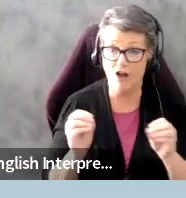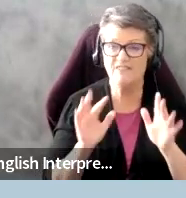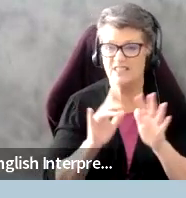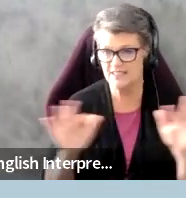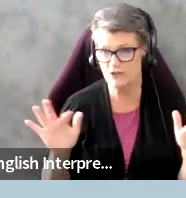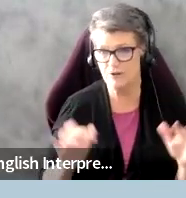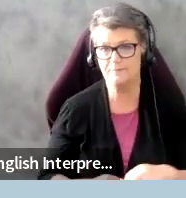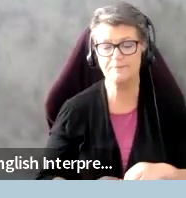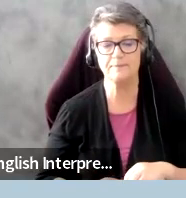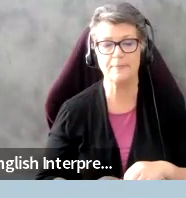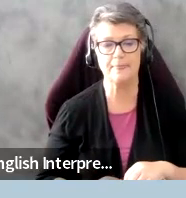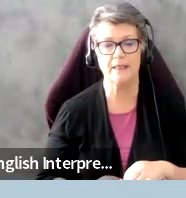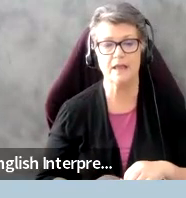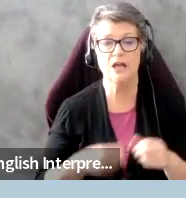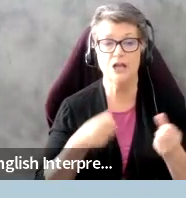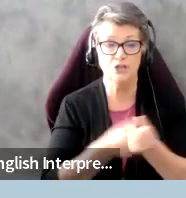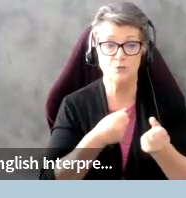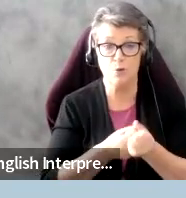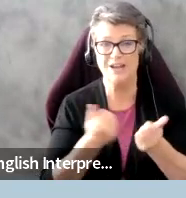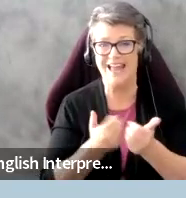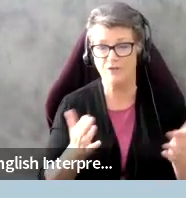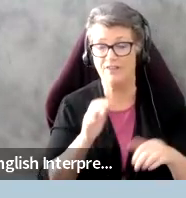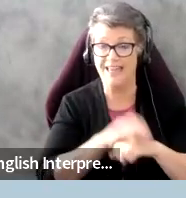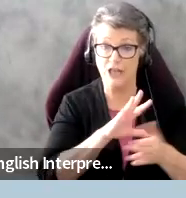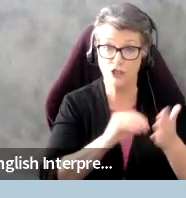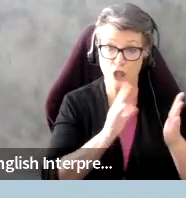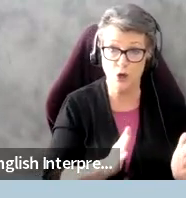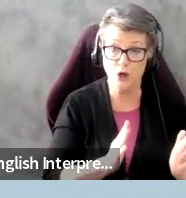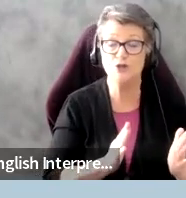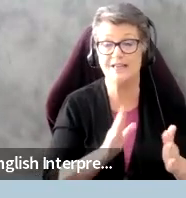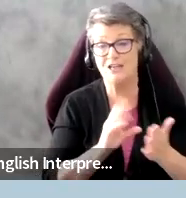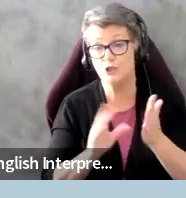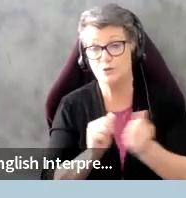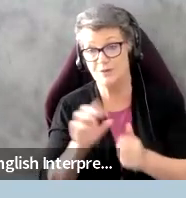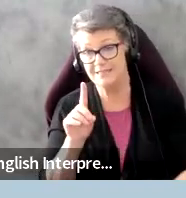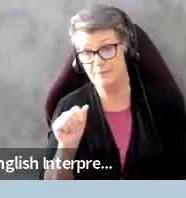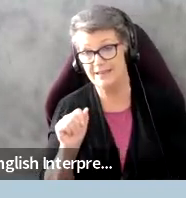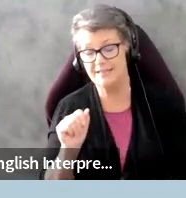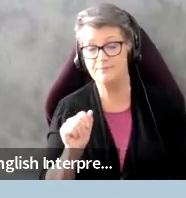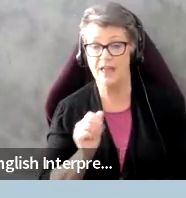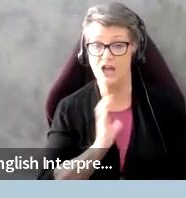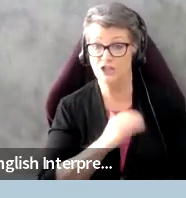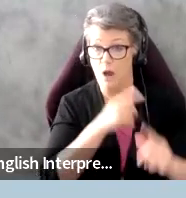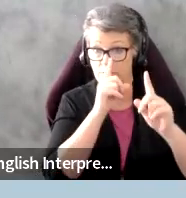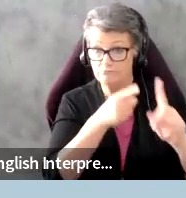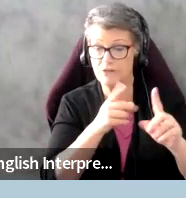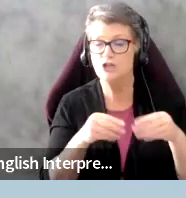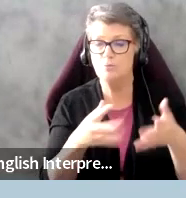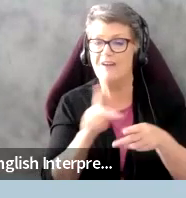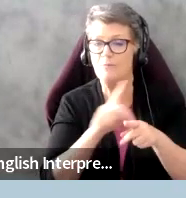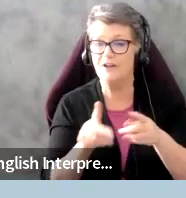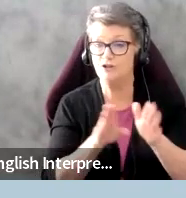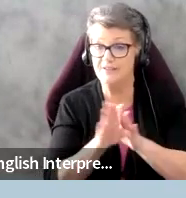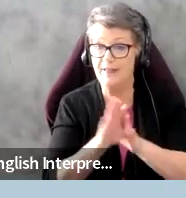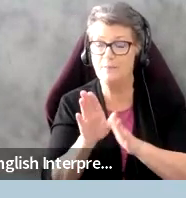etc., in support of all things English learners with disabilities. So our charge is to provide professional development